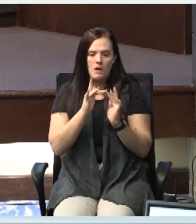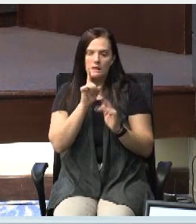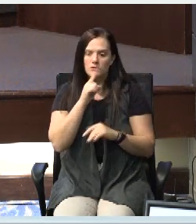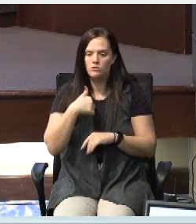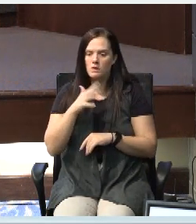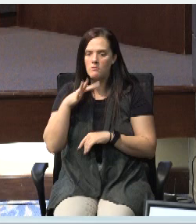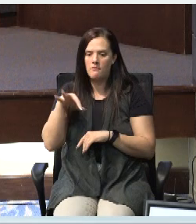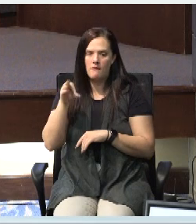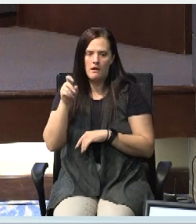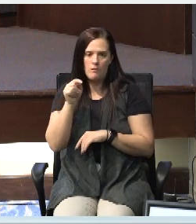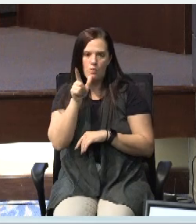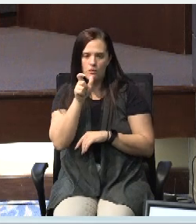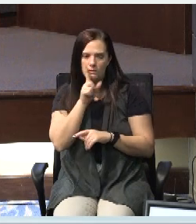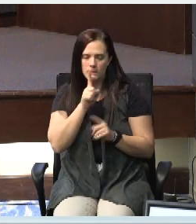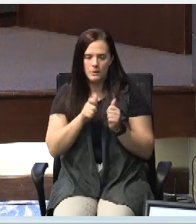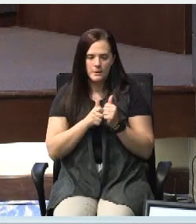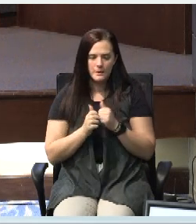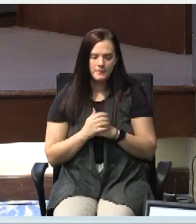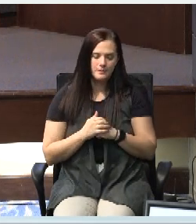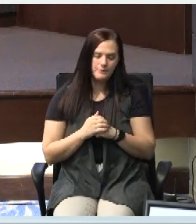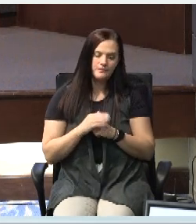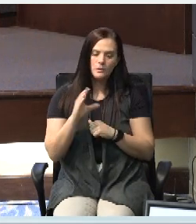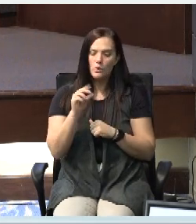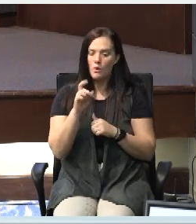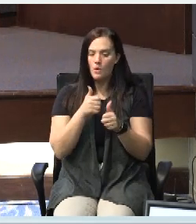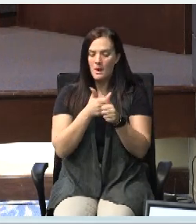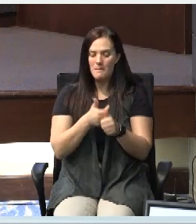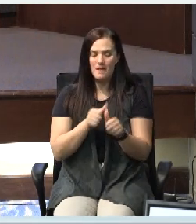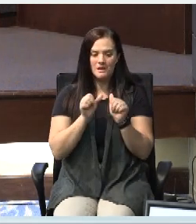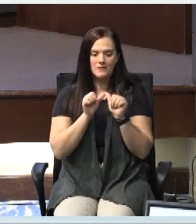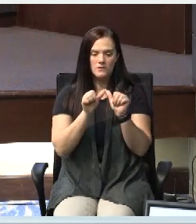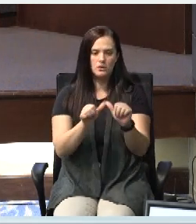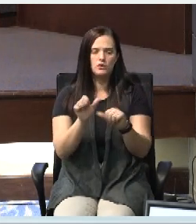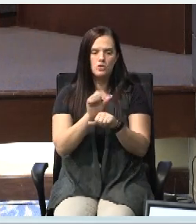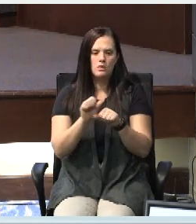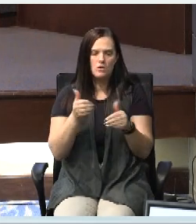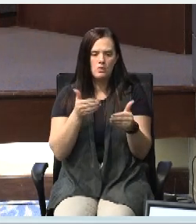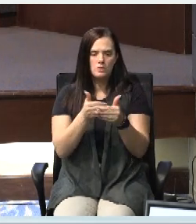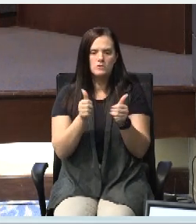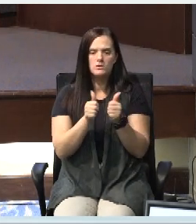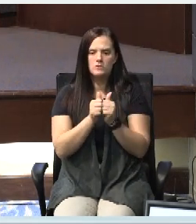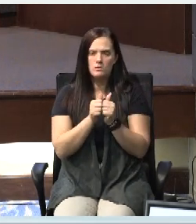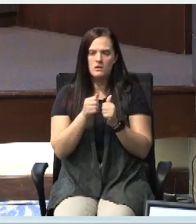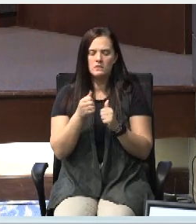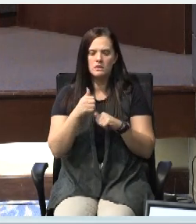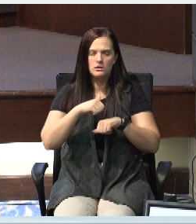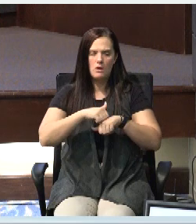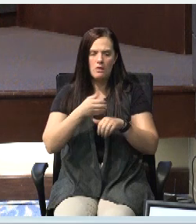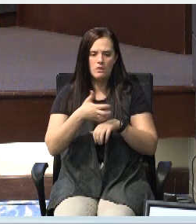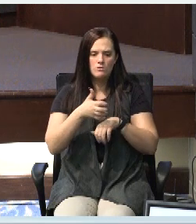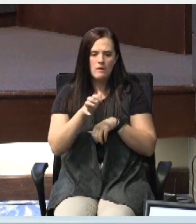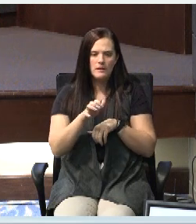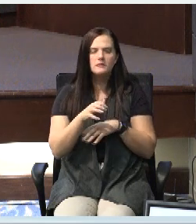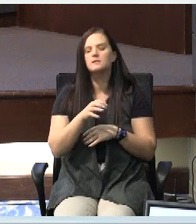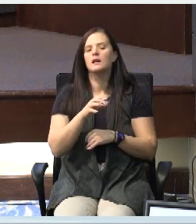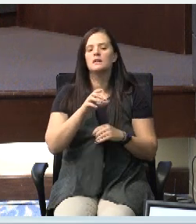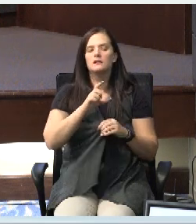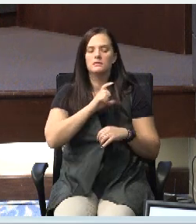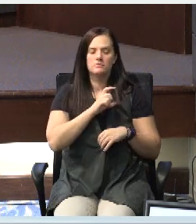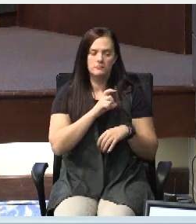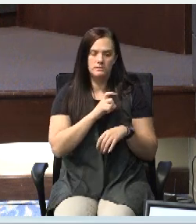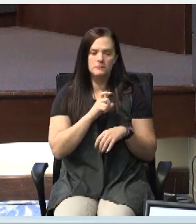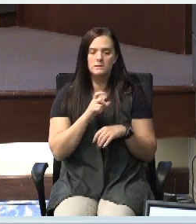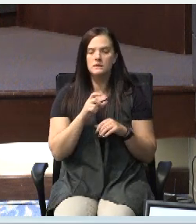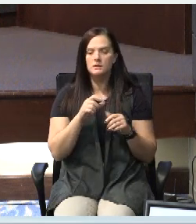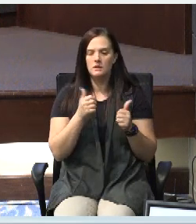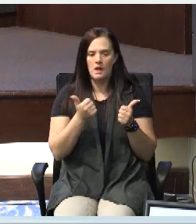we will find out. Code compliance continues to work closely with solid waste and McLennan County Sheriff's deputies assigned to